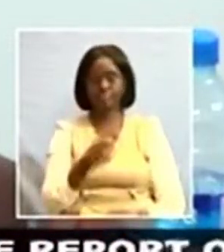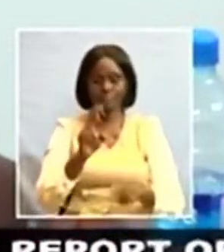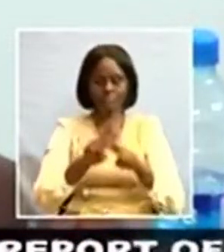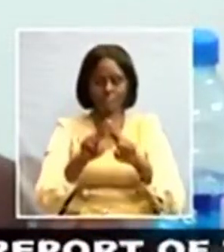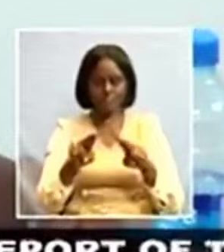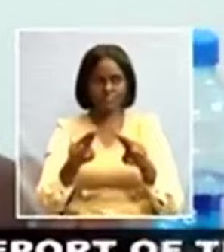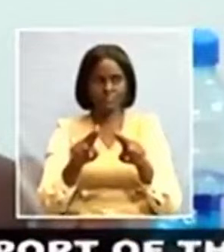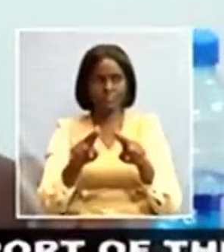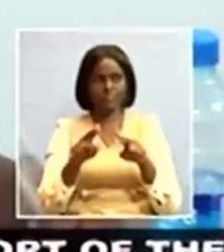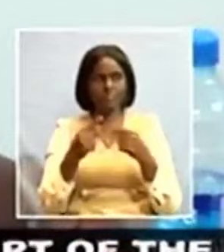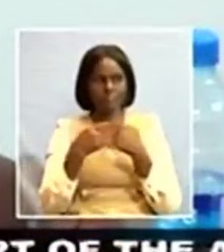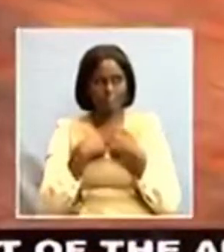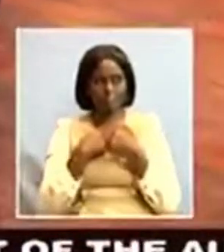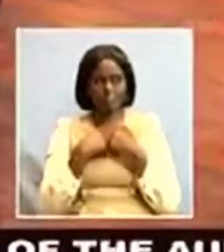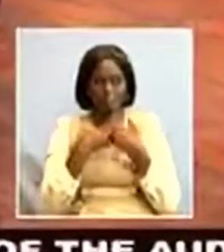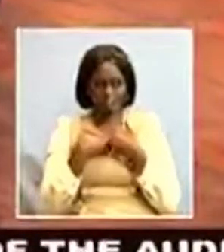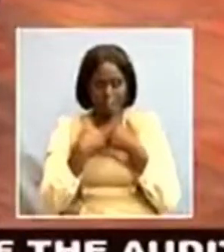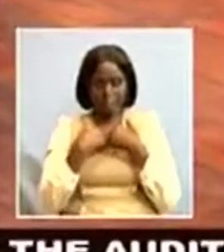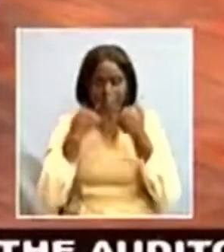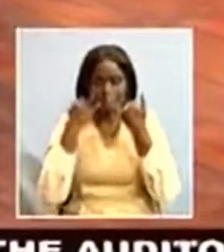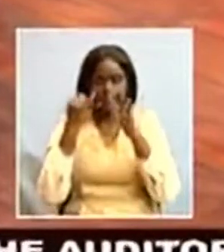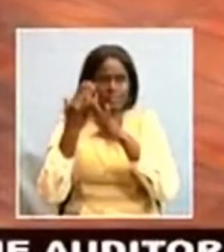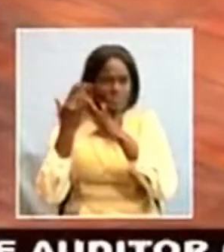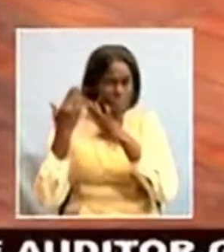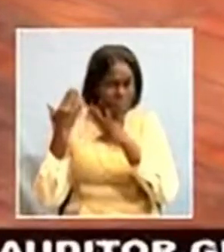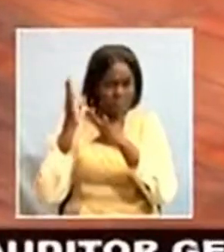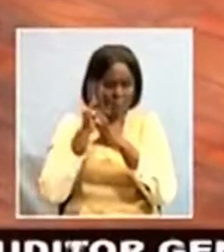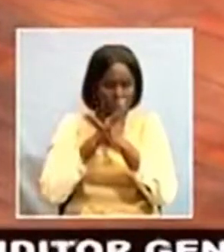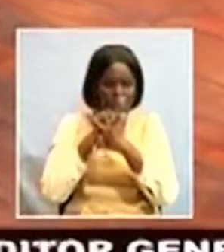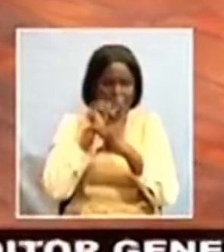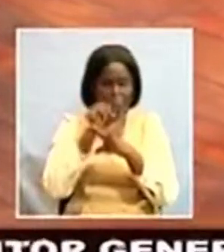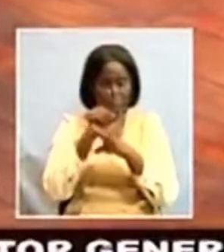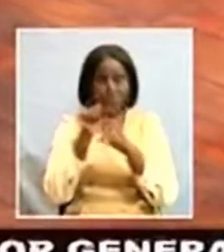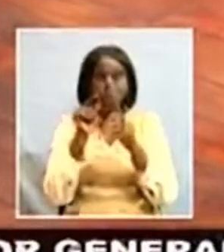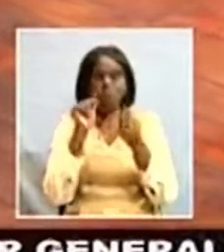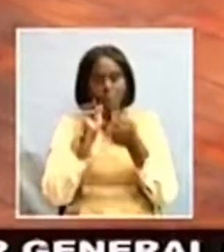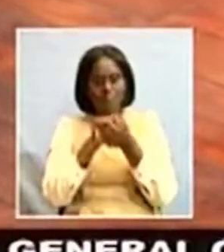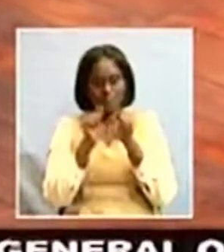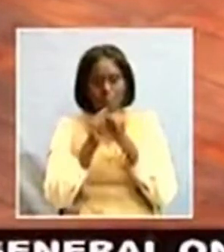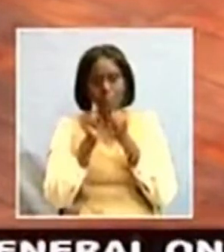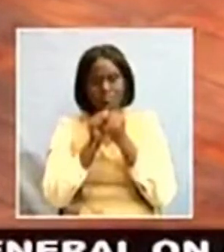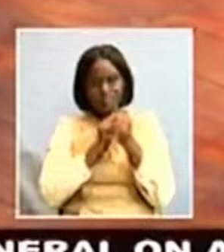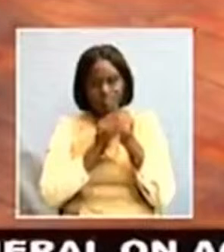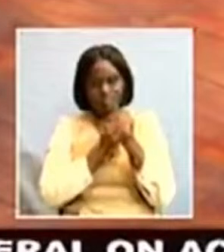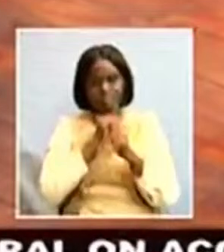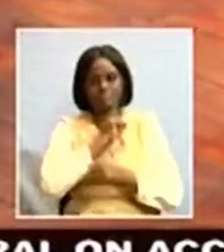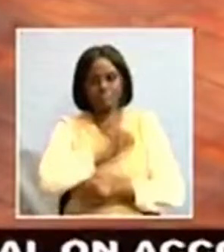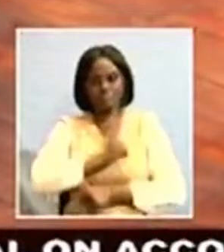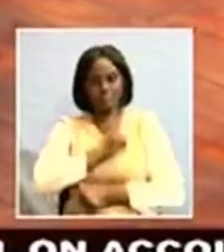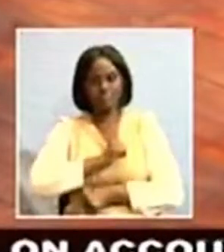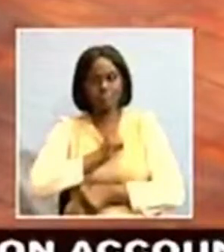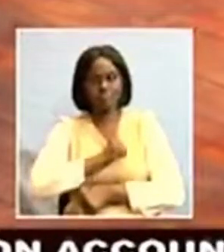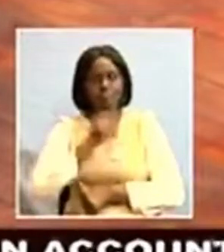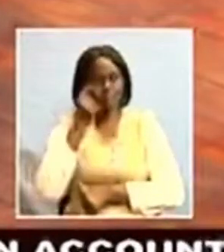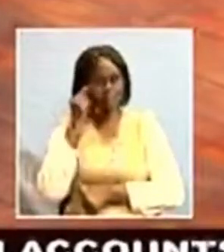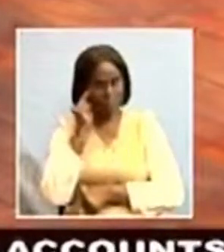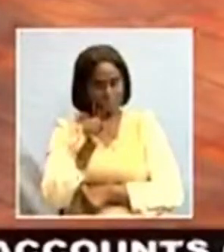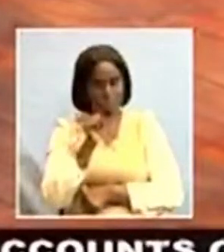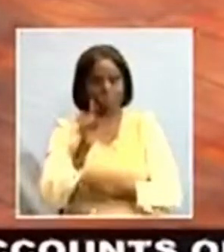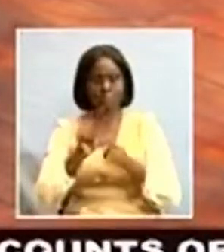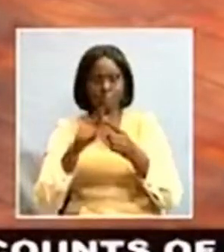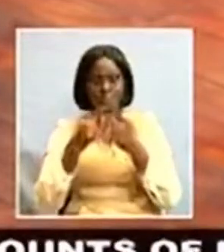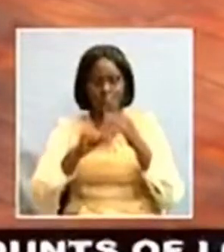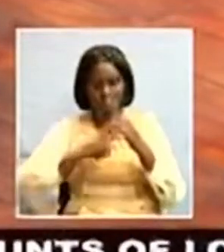Chair, as I had earlier indicated, the lapse was with us. We sincerely apologize for that. However,